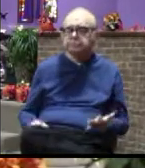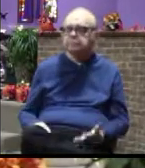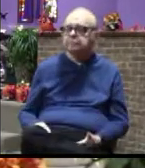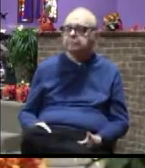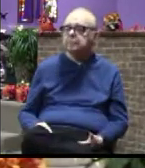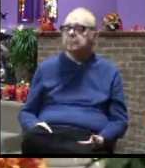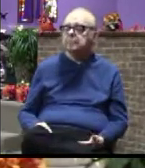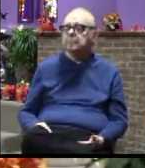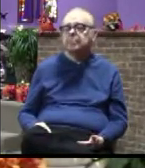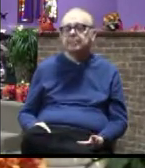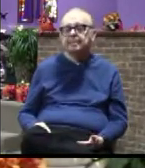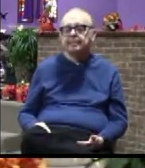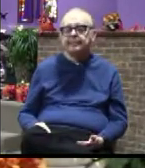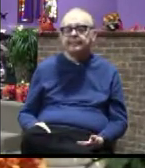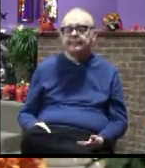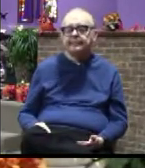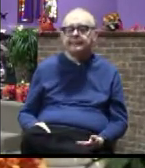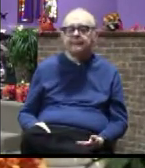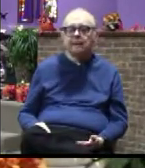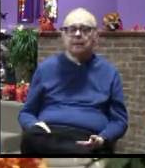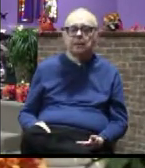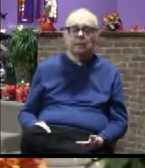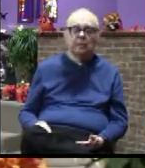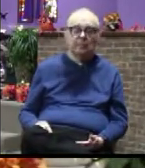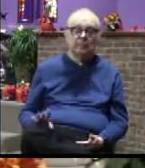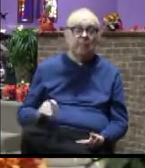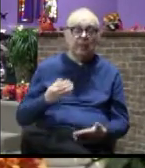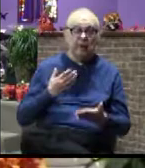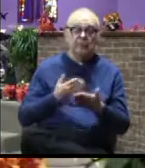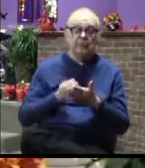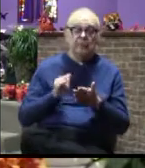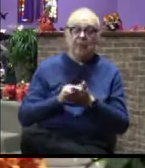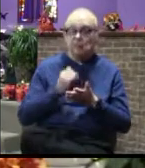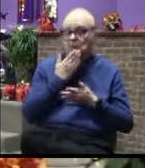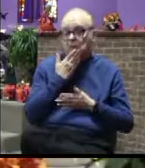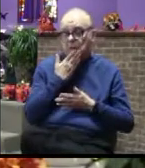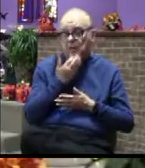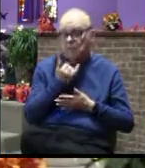or going away or something boy have they proven that wrong